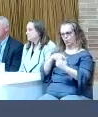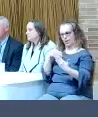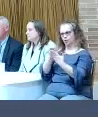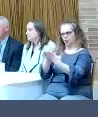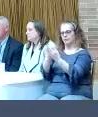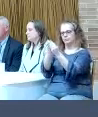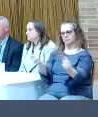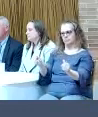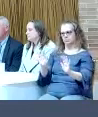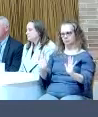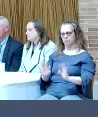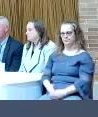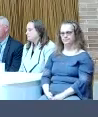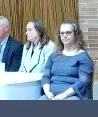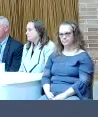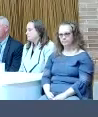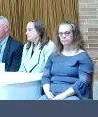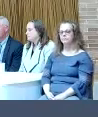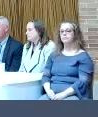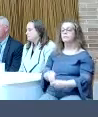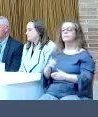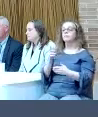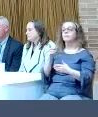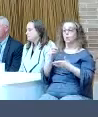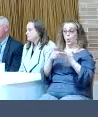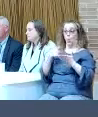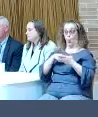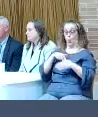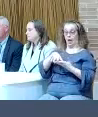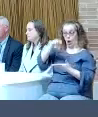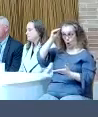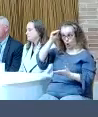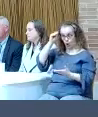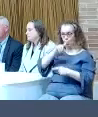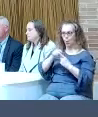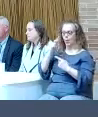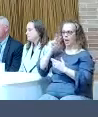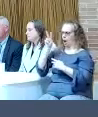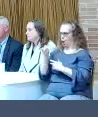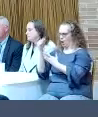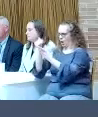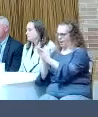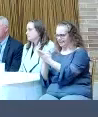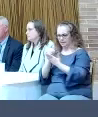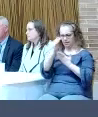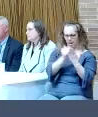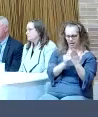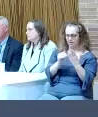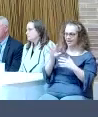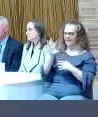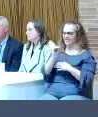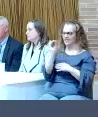res on what we found when we looked at the total number of listings agents provided